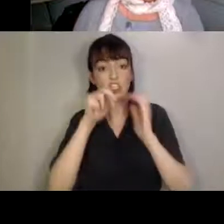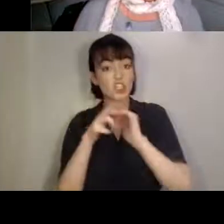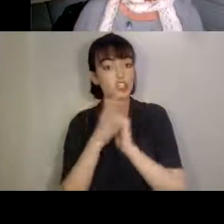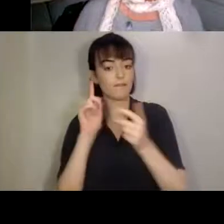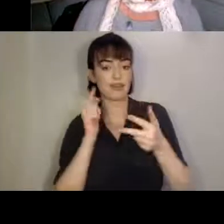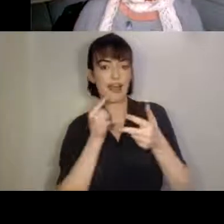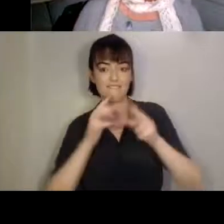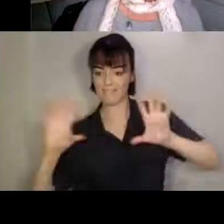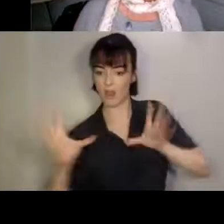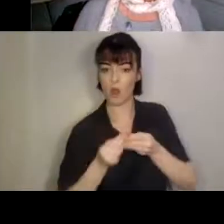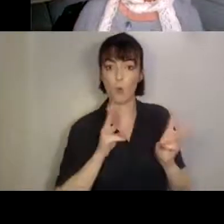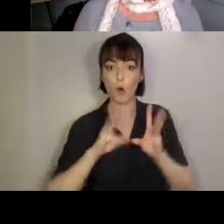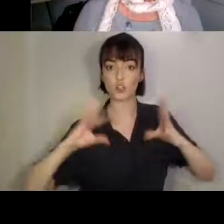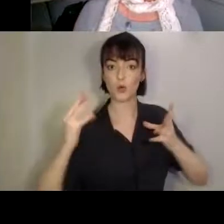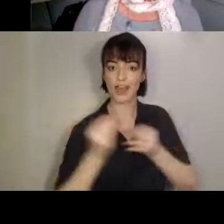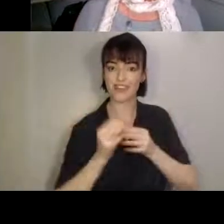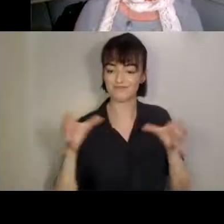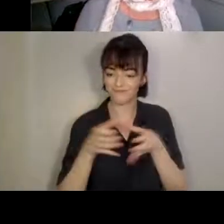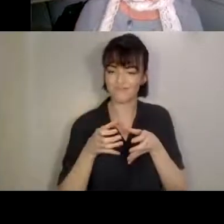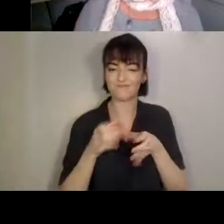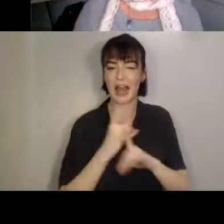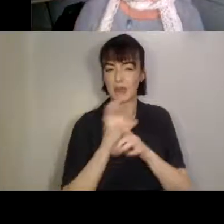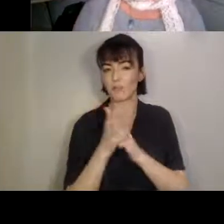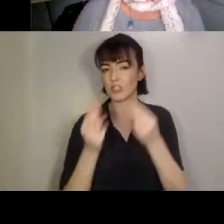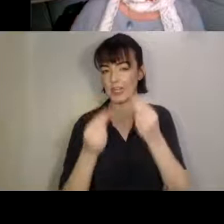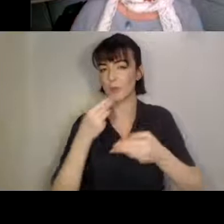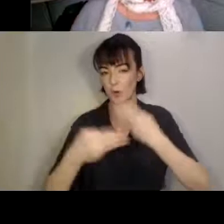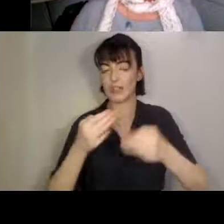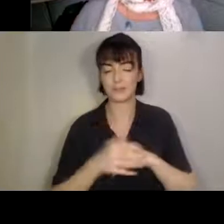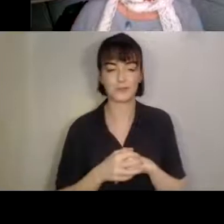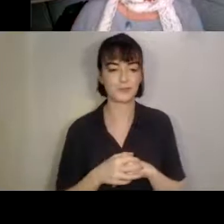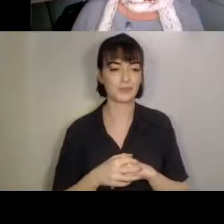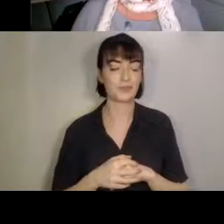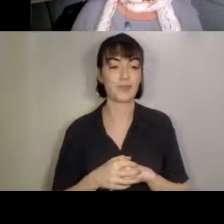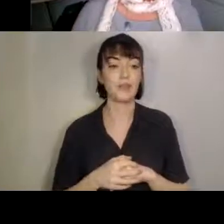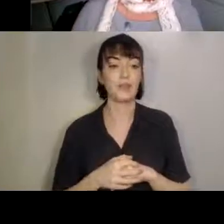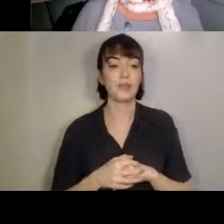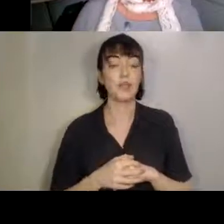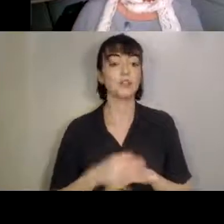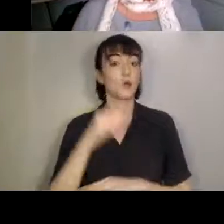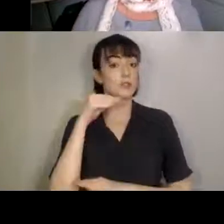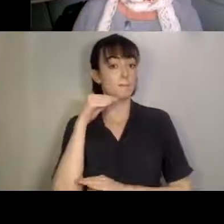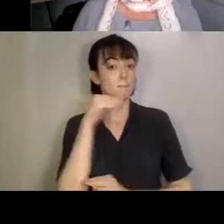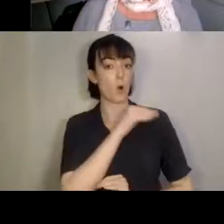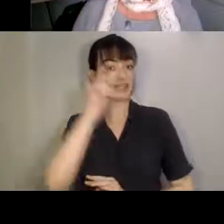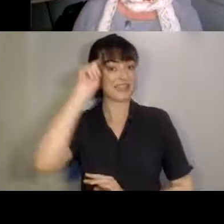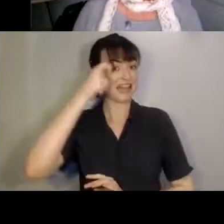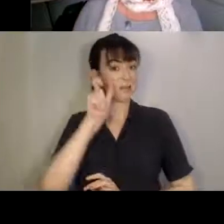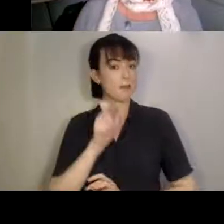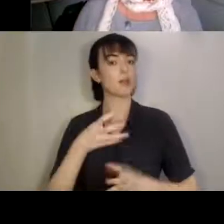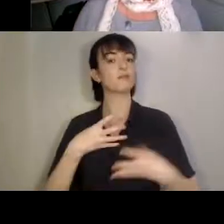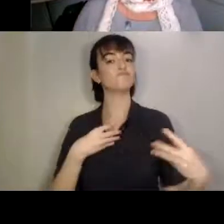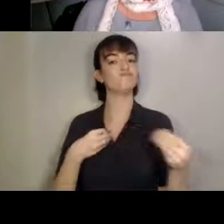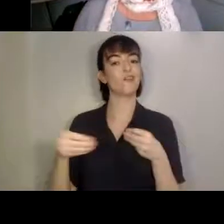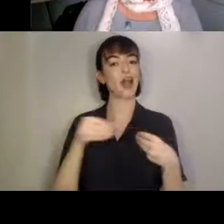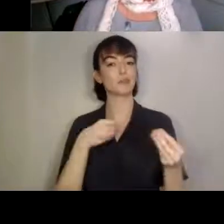lot to the assessment process. It's important that testers are flexible to be able to